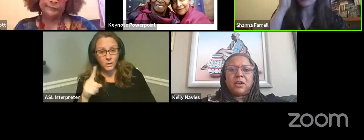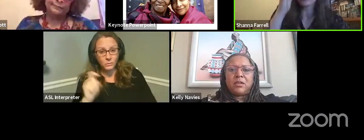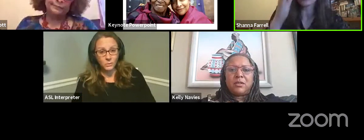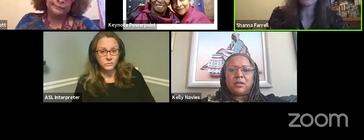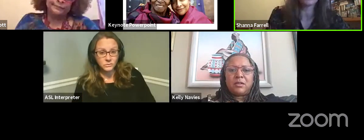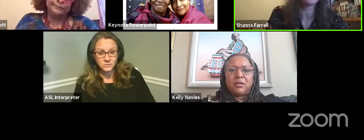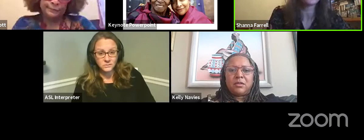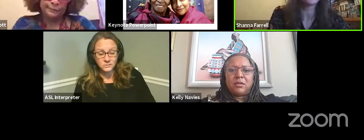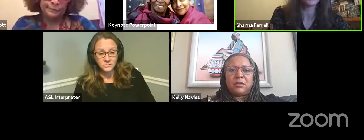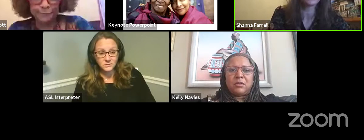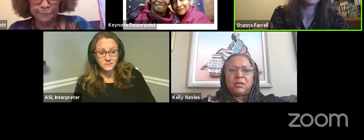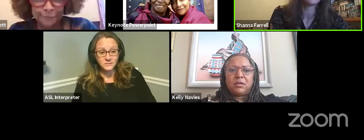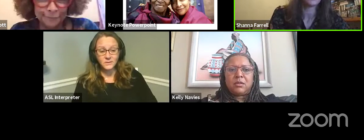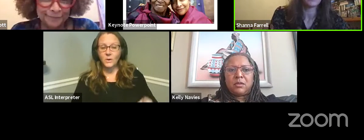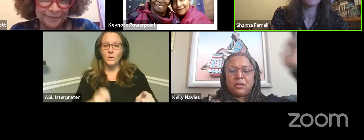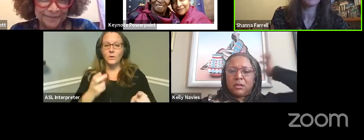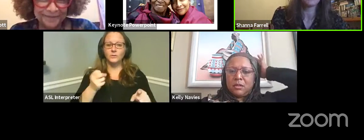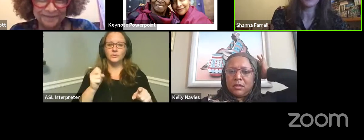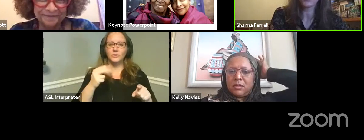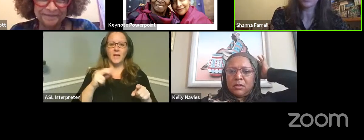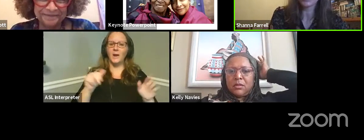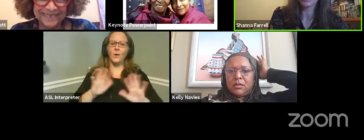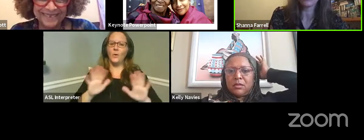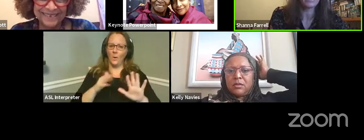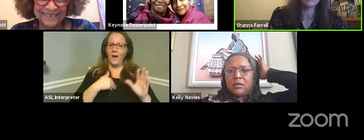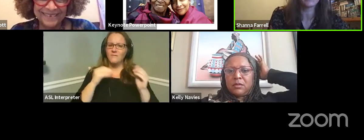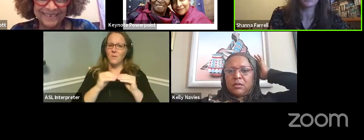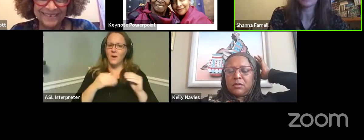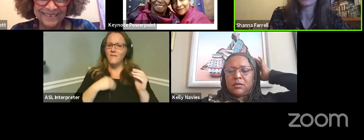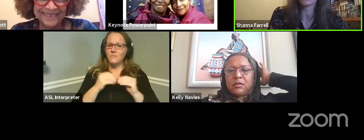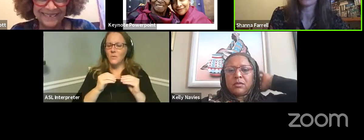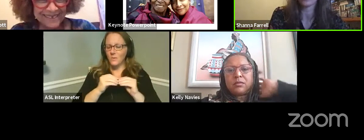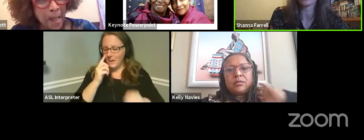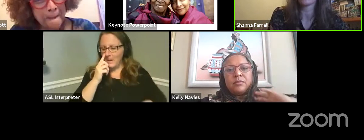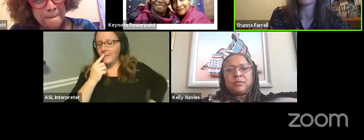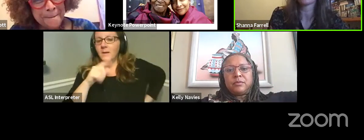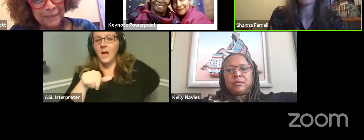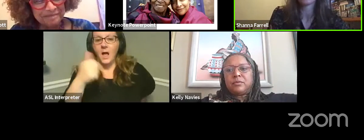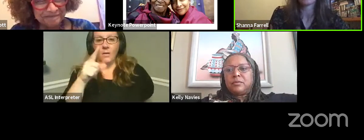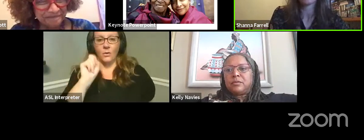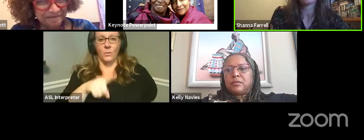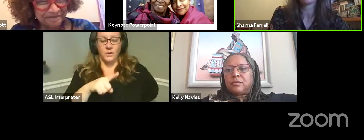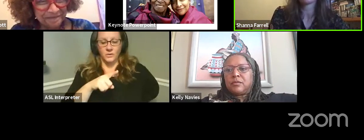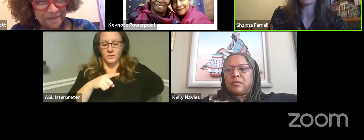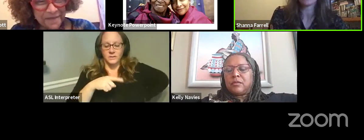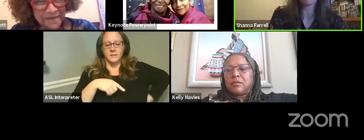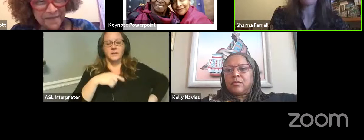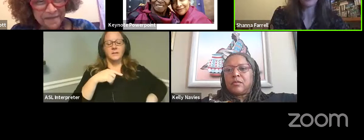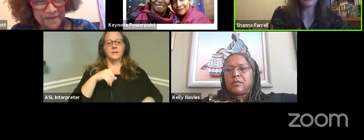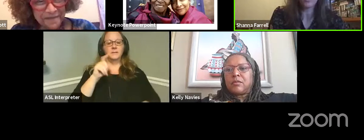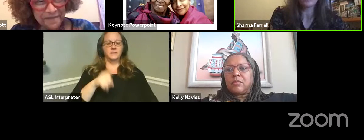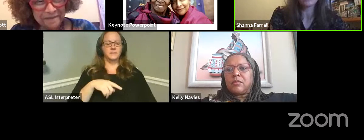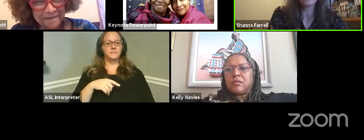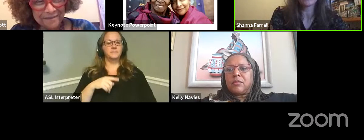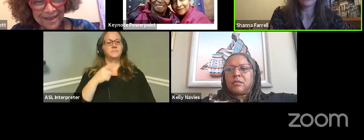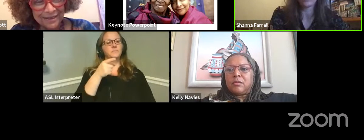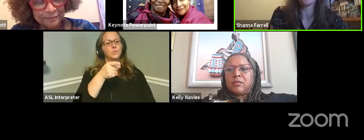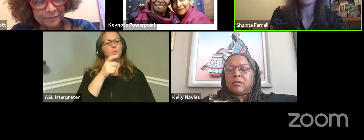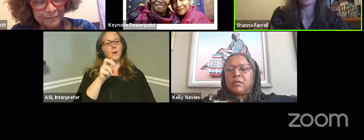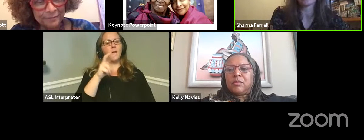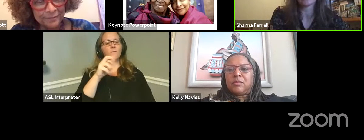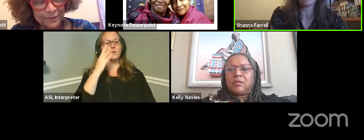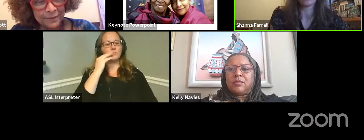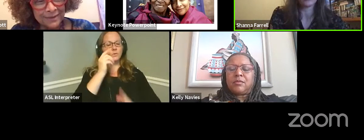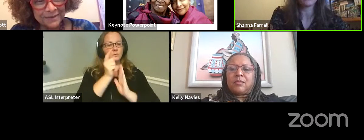No, there's more. Another question that we had come in was there ever a moment when